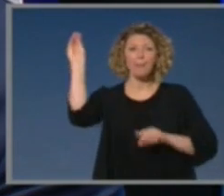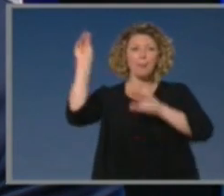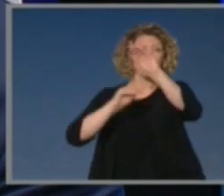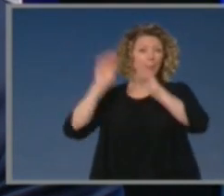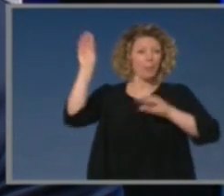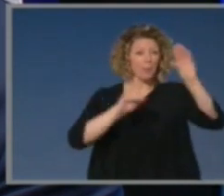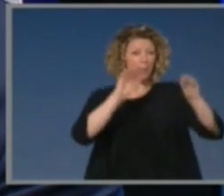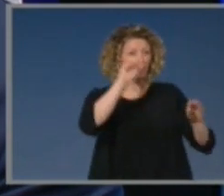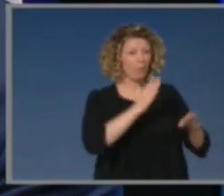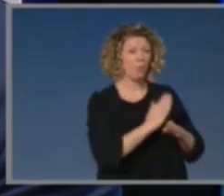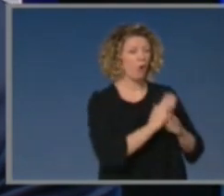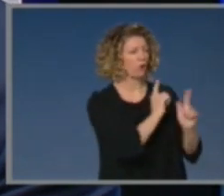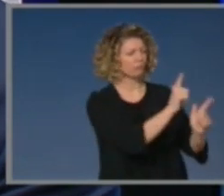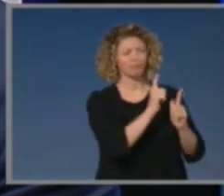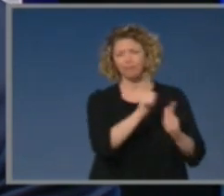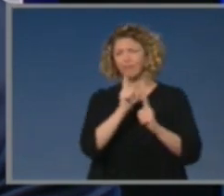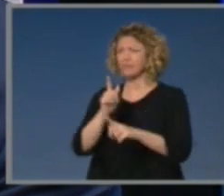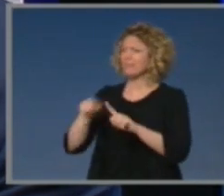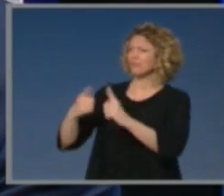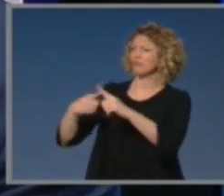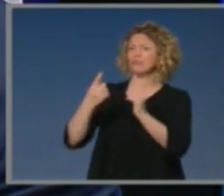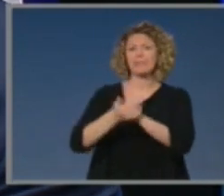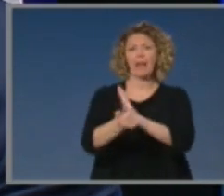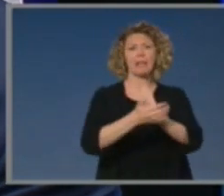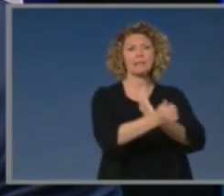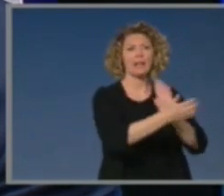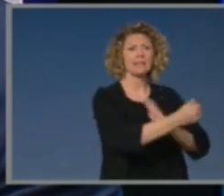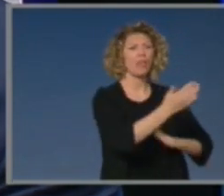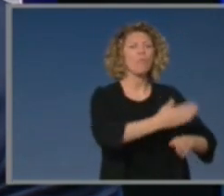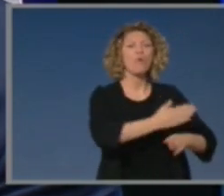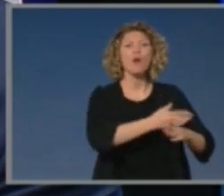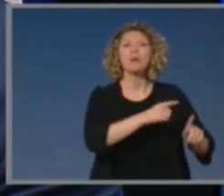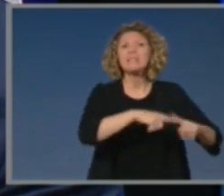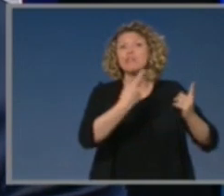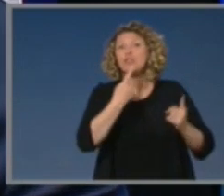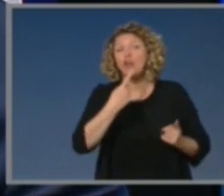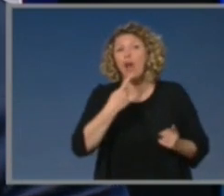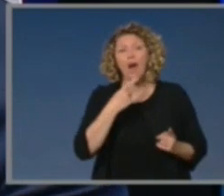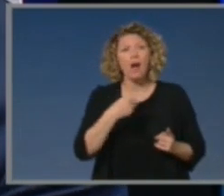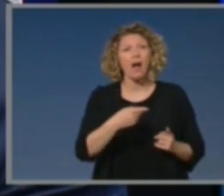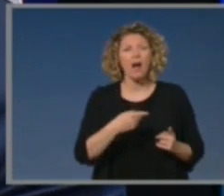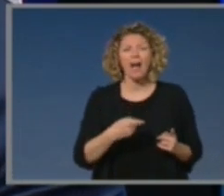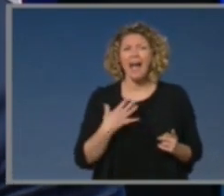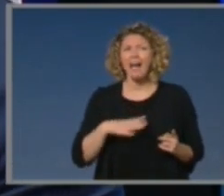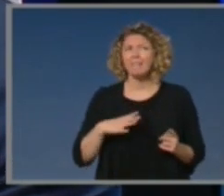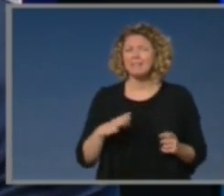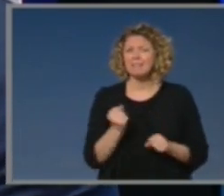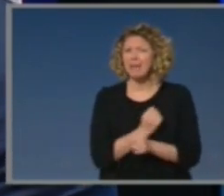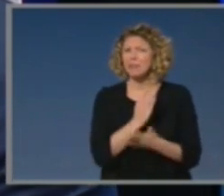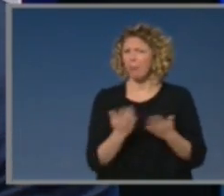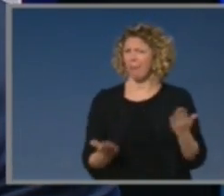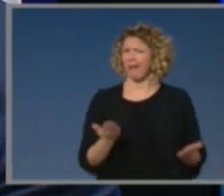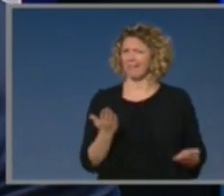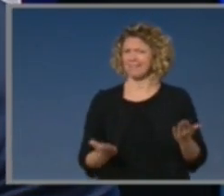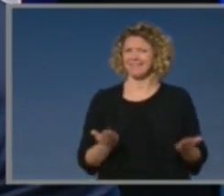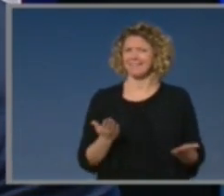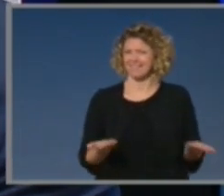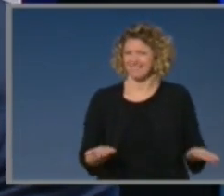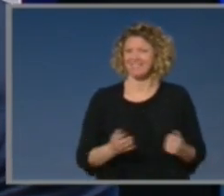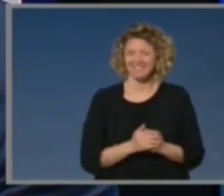important to. I think that an insensitive way and dealing with that in an unbalanced way is not only not good for the